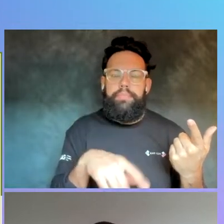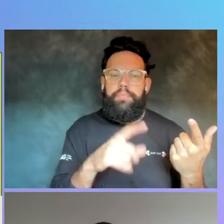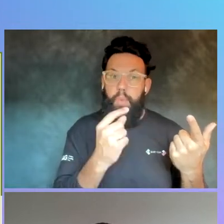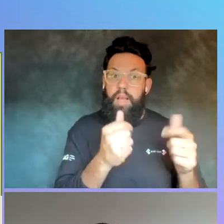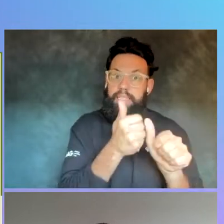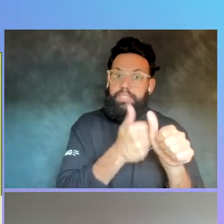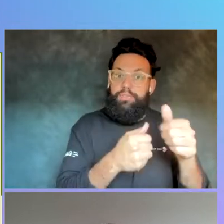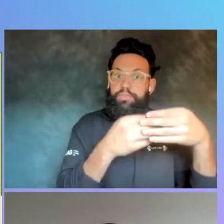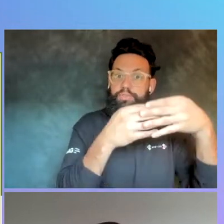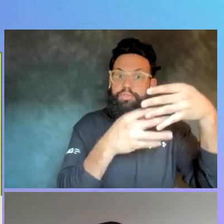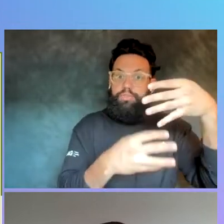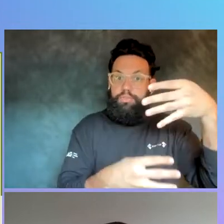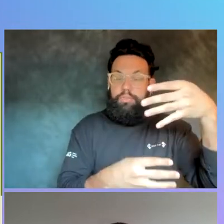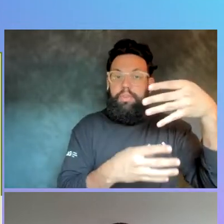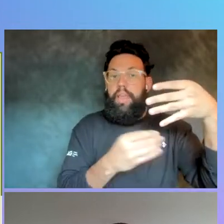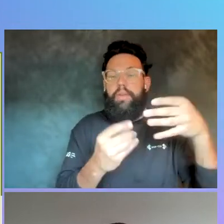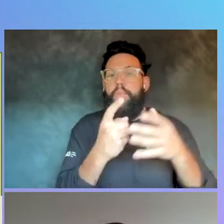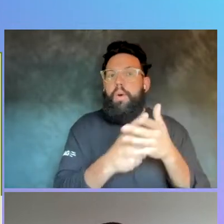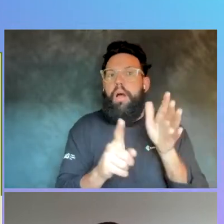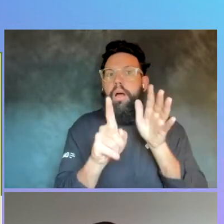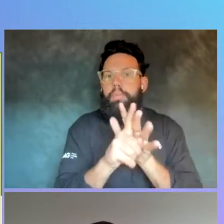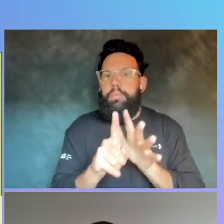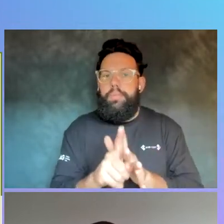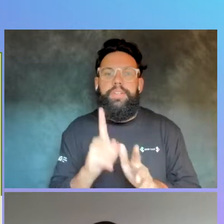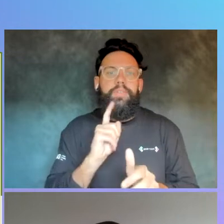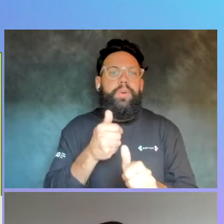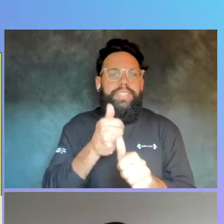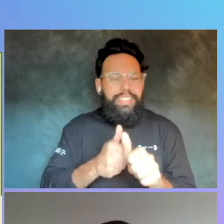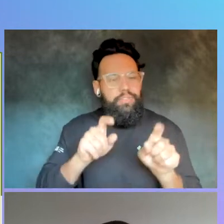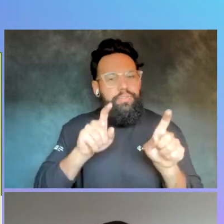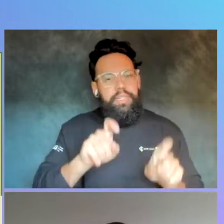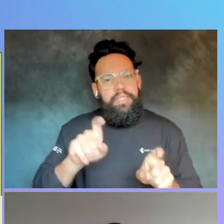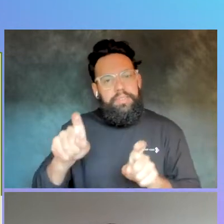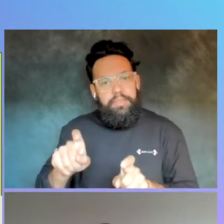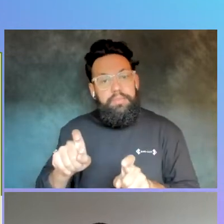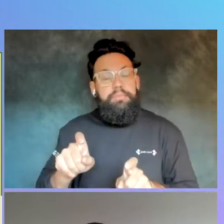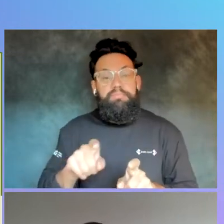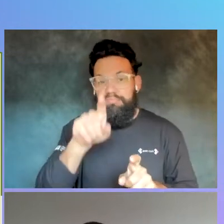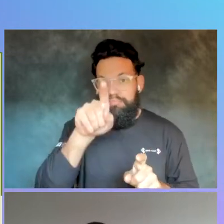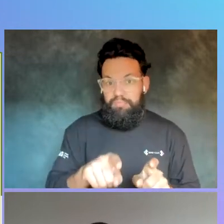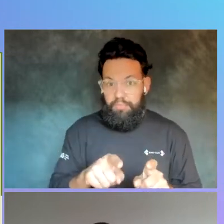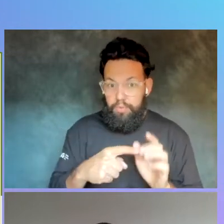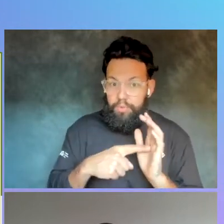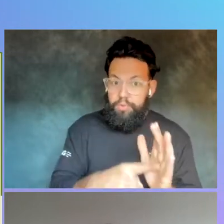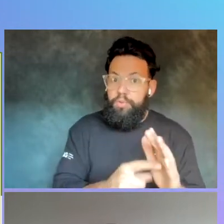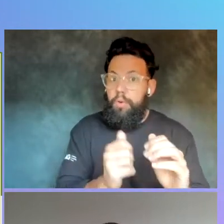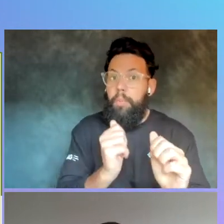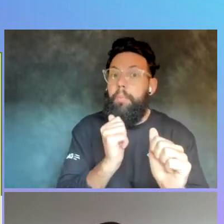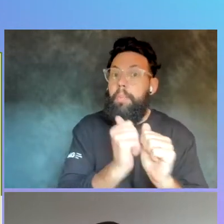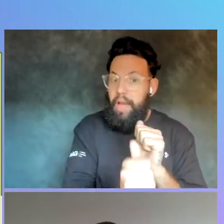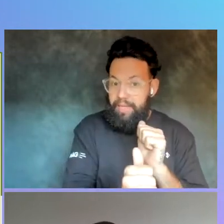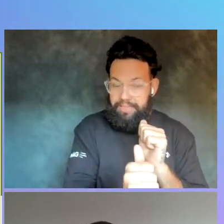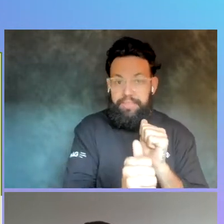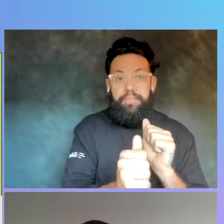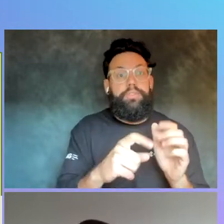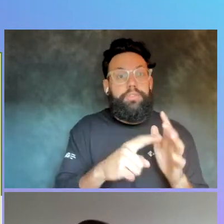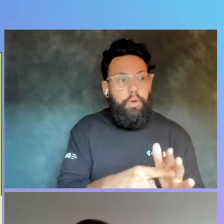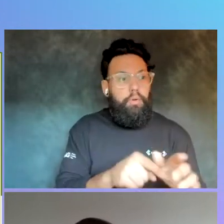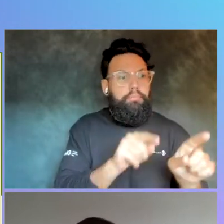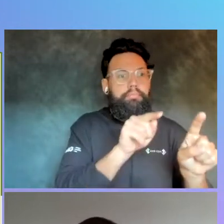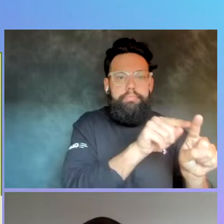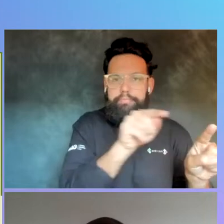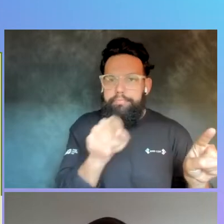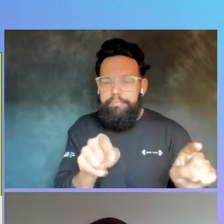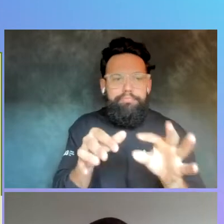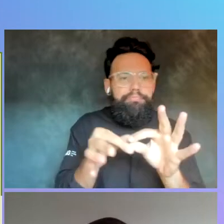themselves. In this case, the test is passing because there was an interaction and the component